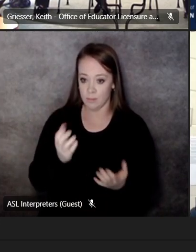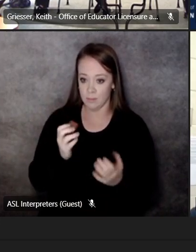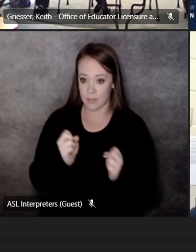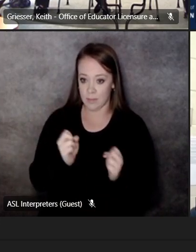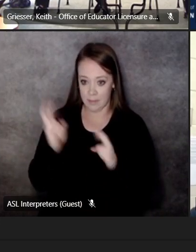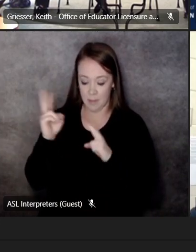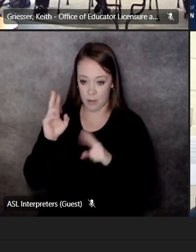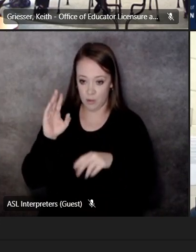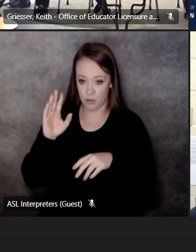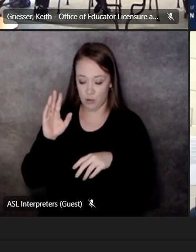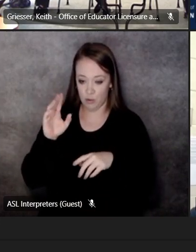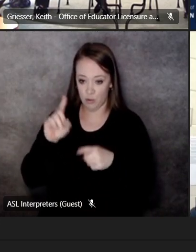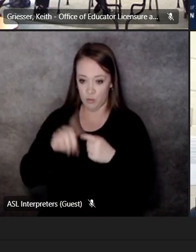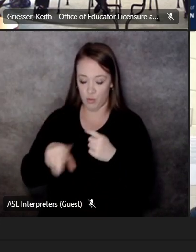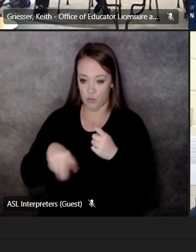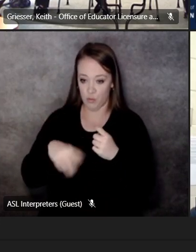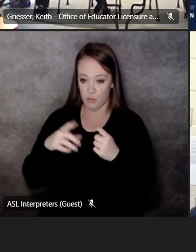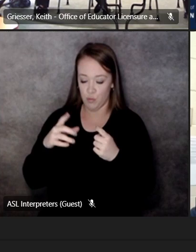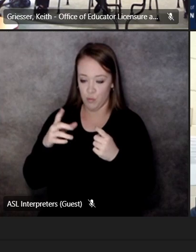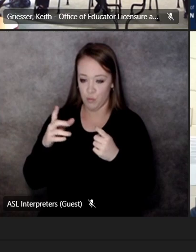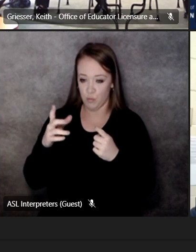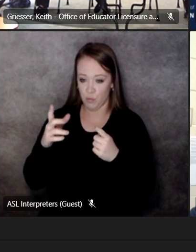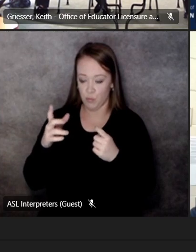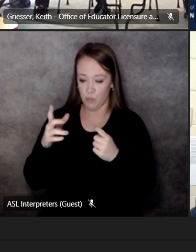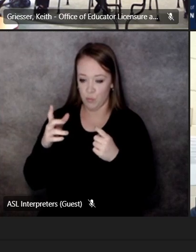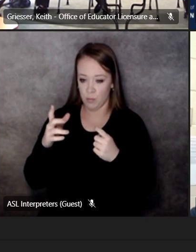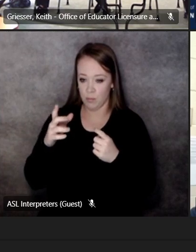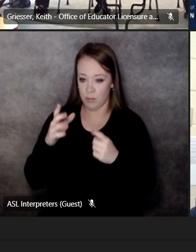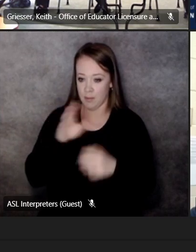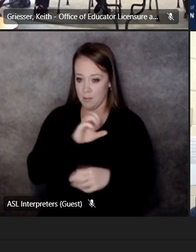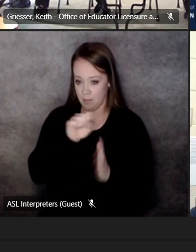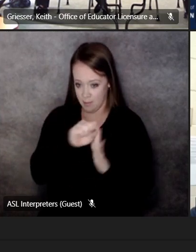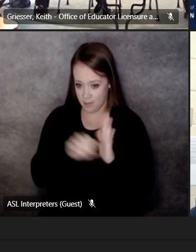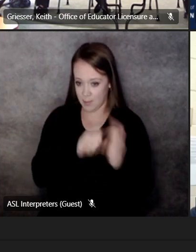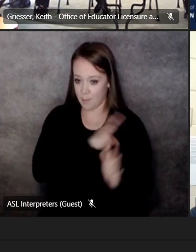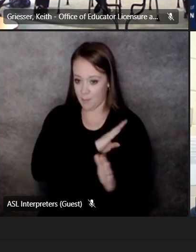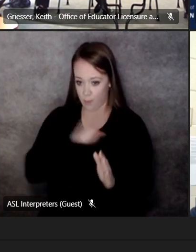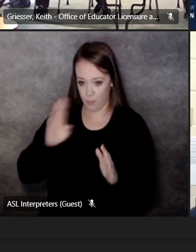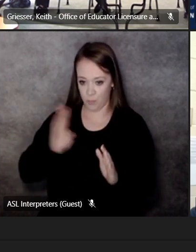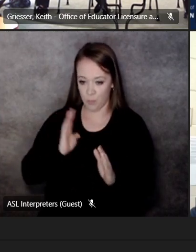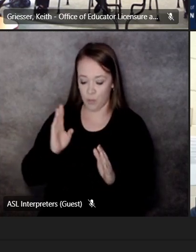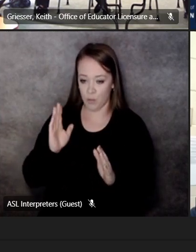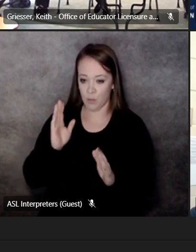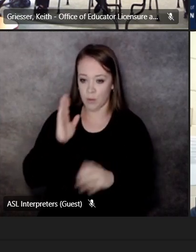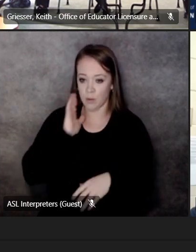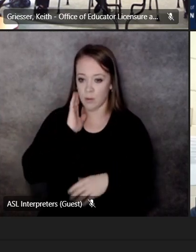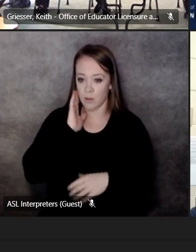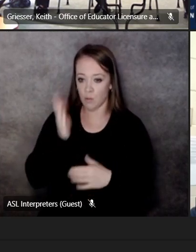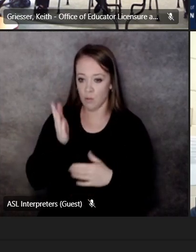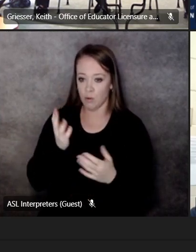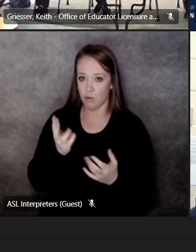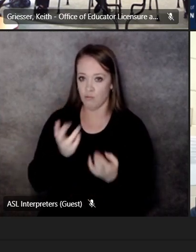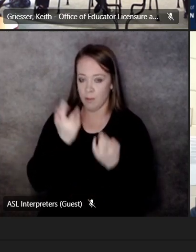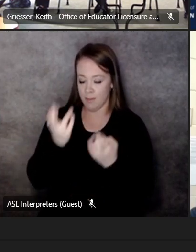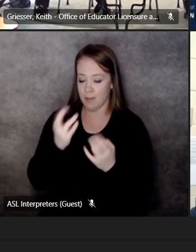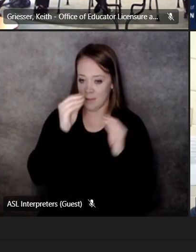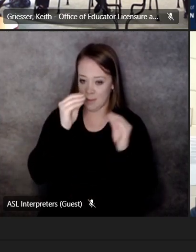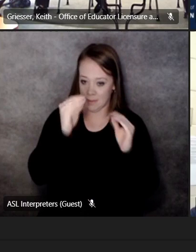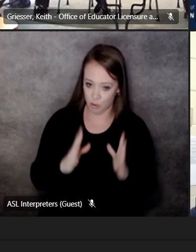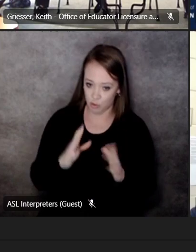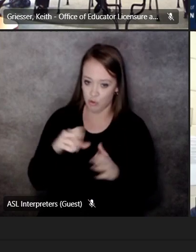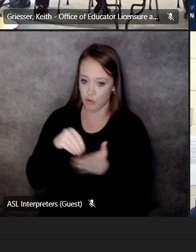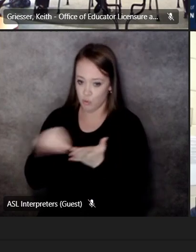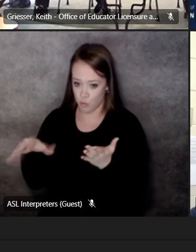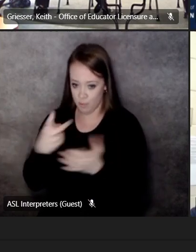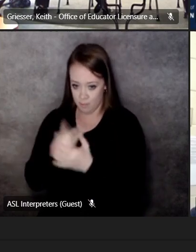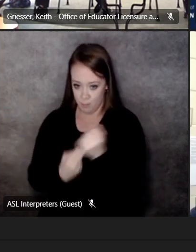recommended candidates and then bring forward to the full board a recommended teacher and student for them to consider